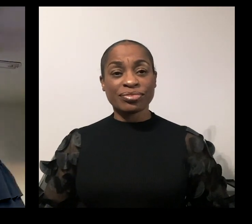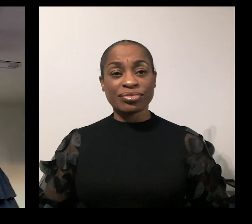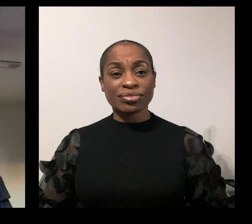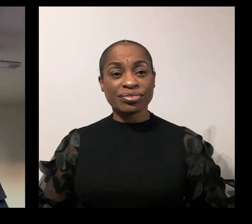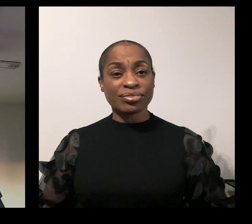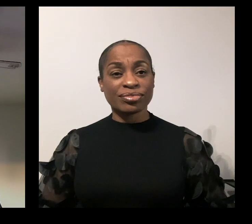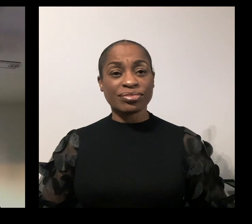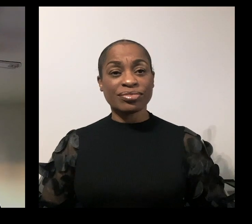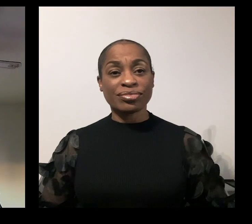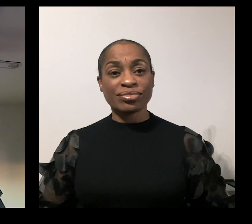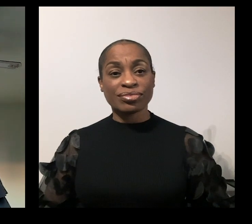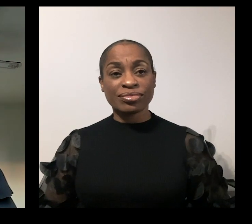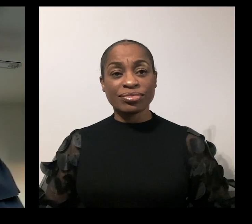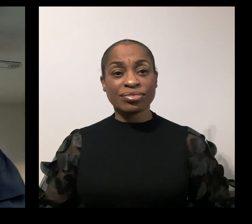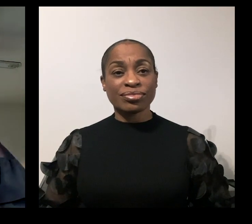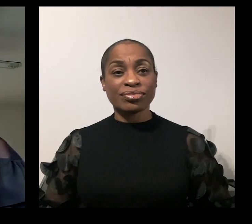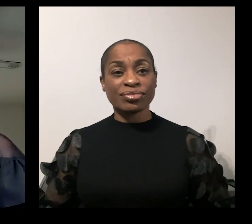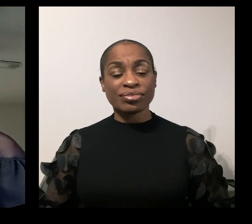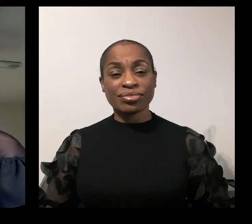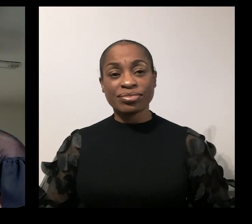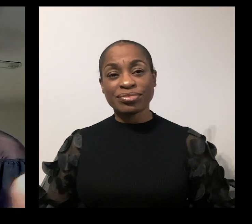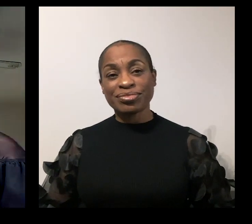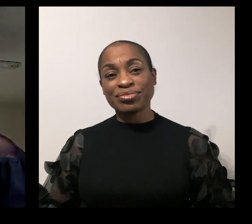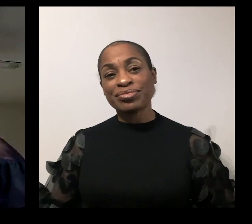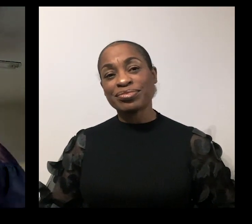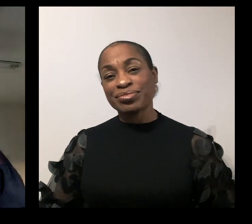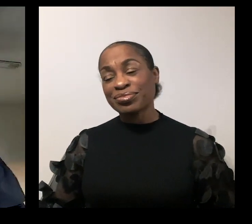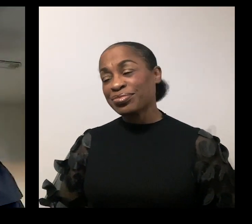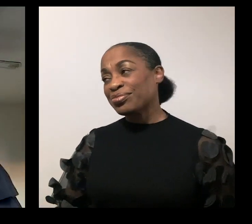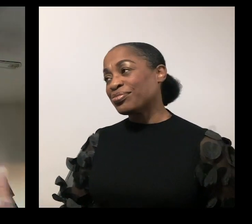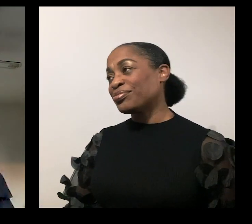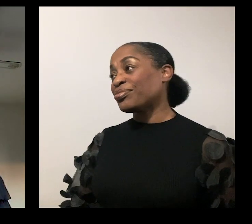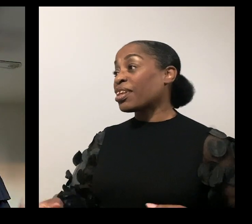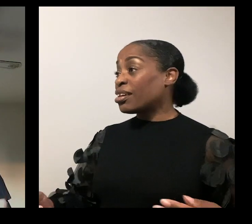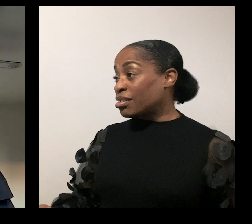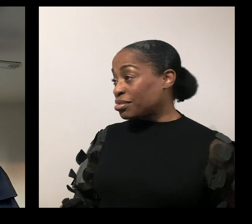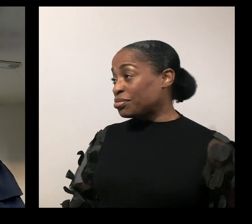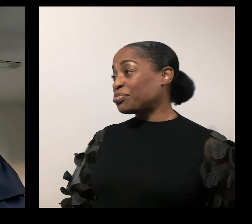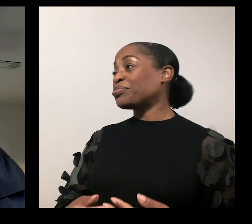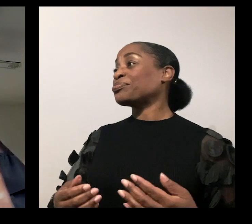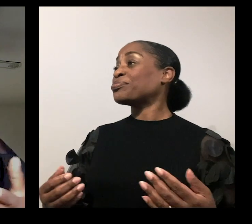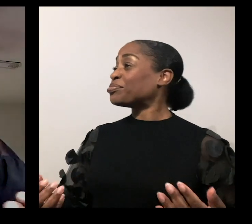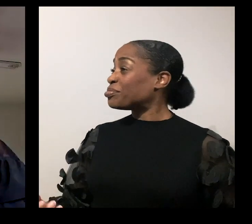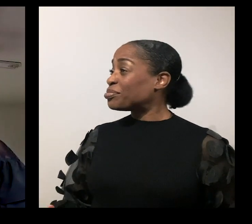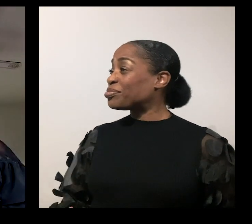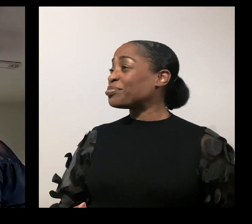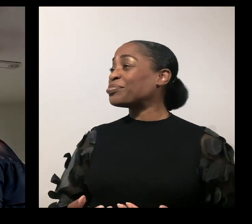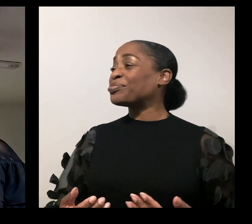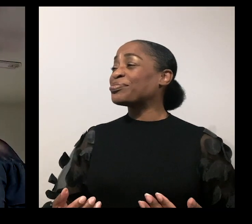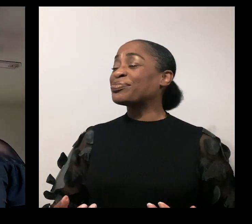we are your people. You are the light, we stand in